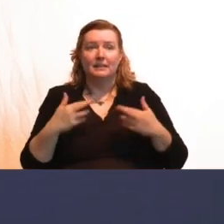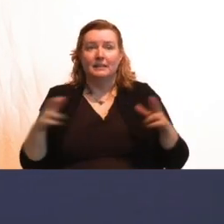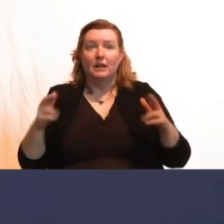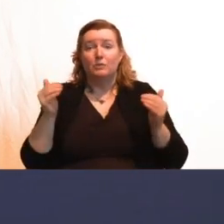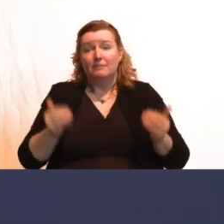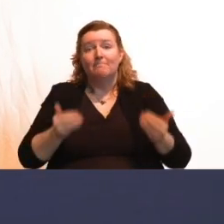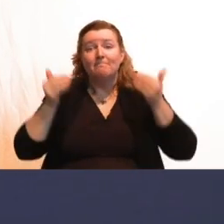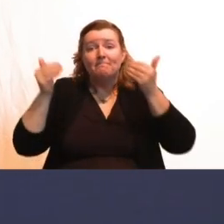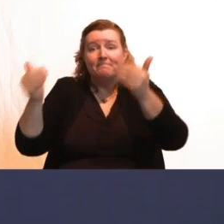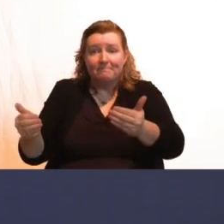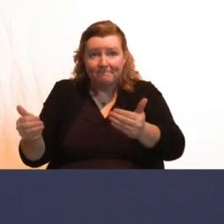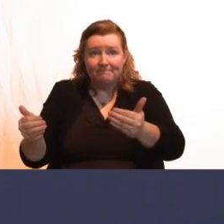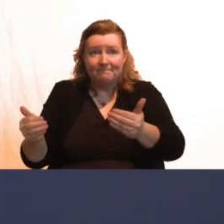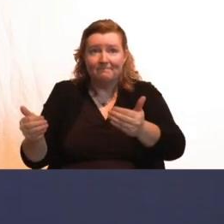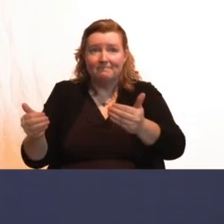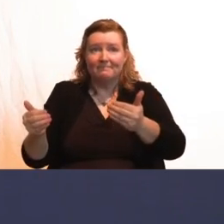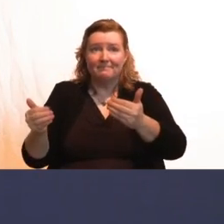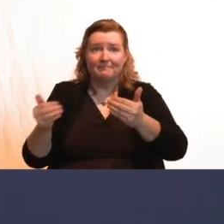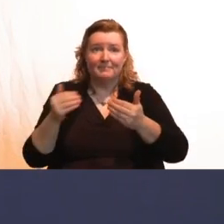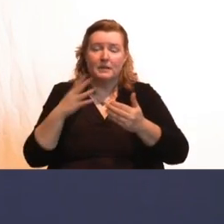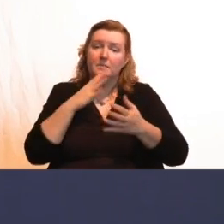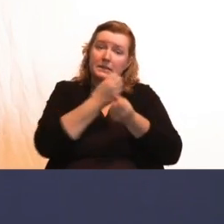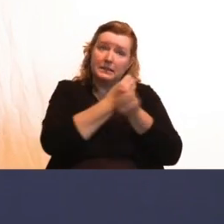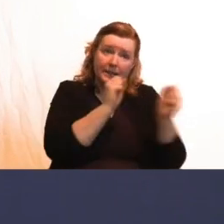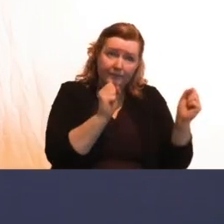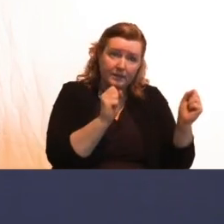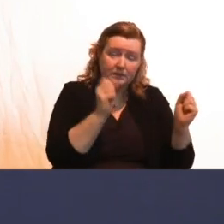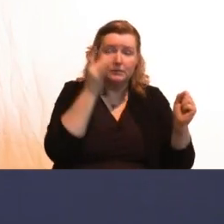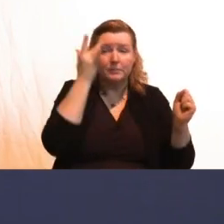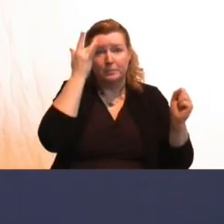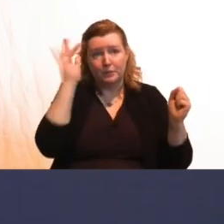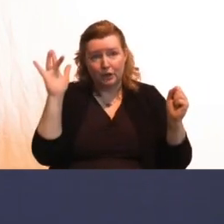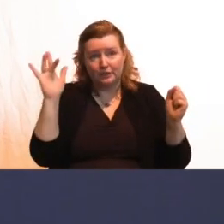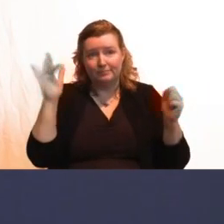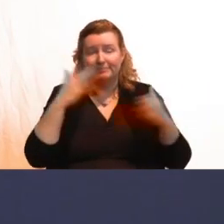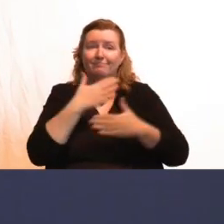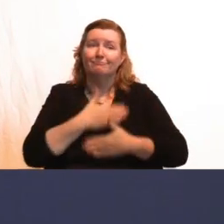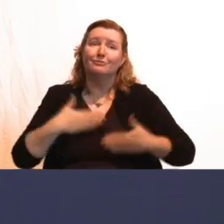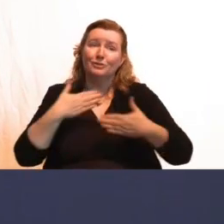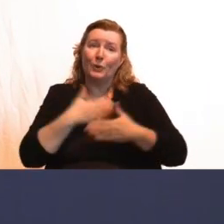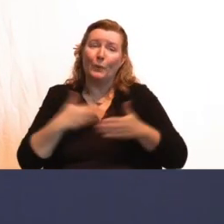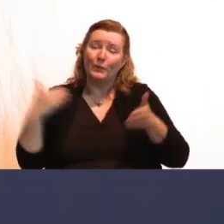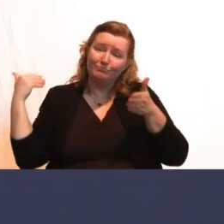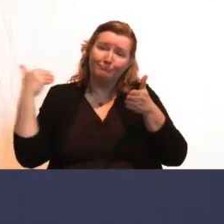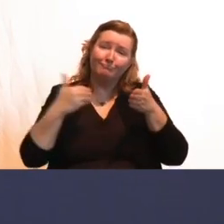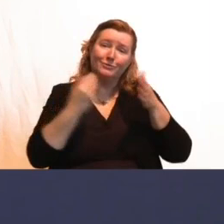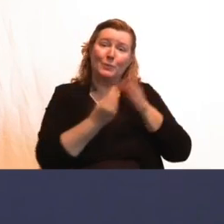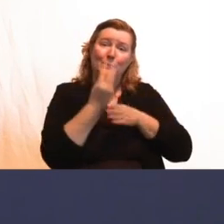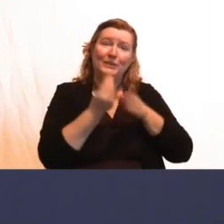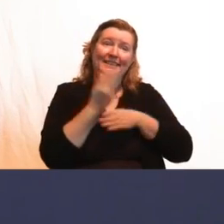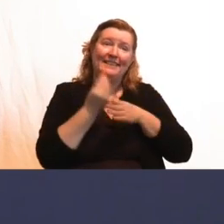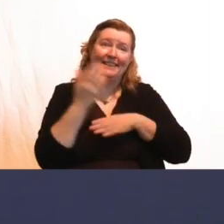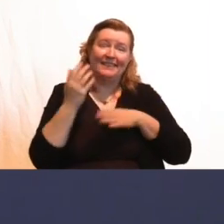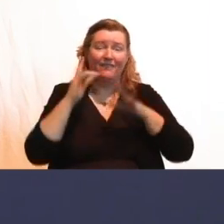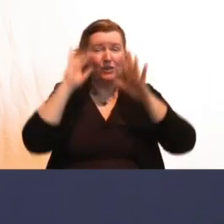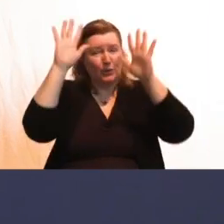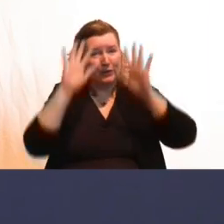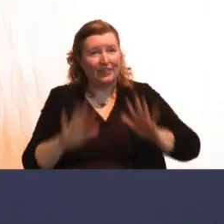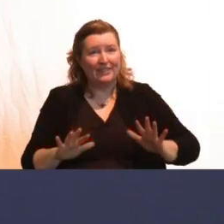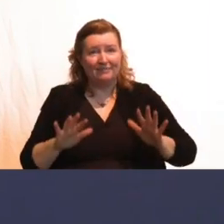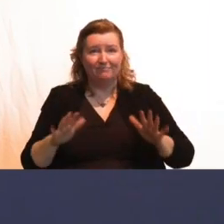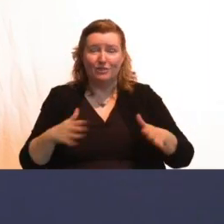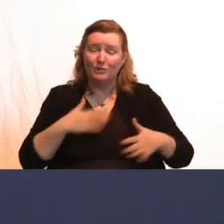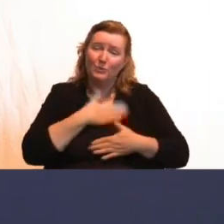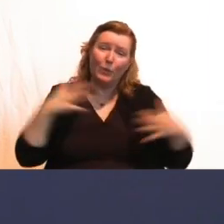the upcoming spring and warmer weather, enjoy getting together with family and friends, and one last time, don't